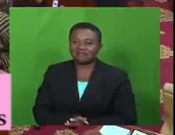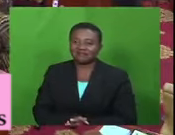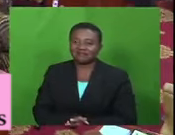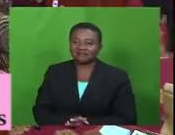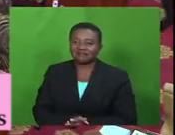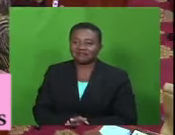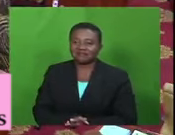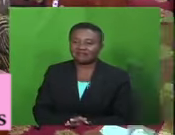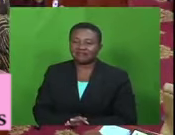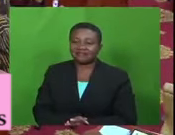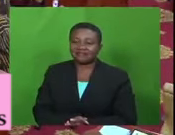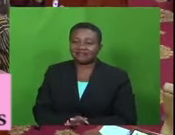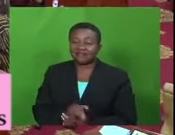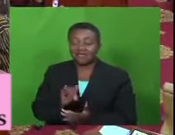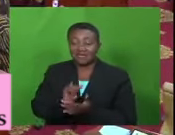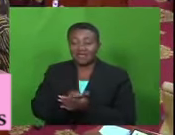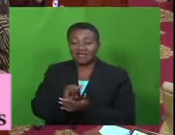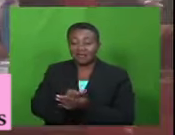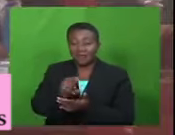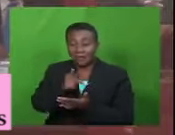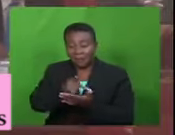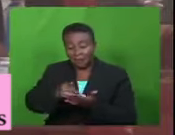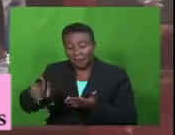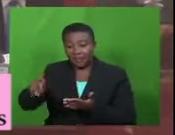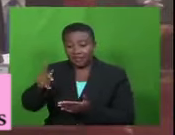Which will be part of Hansa.